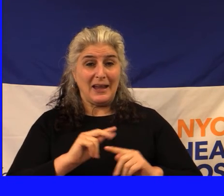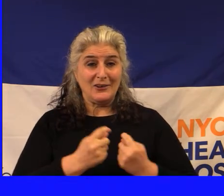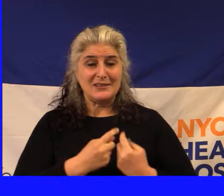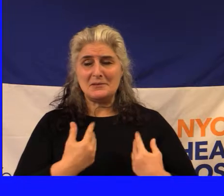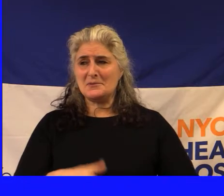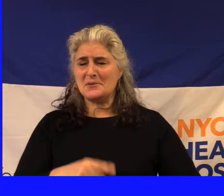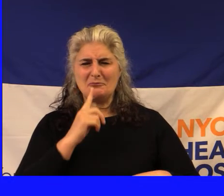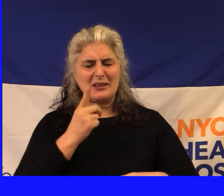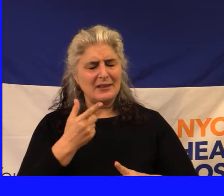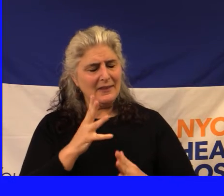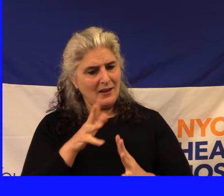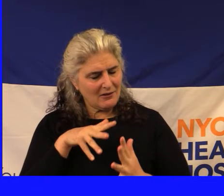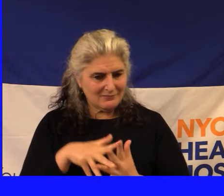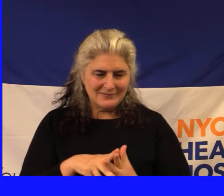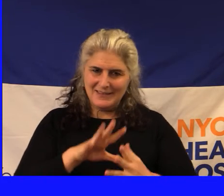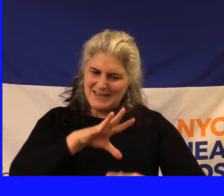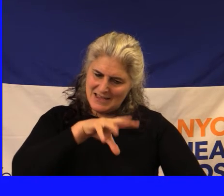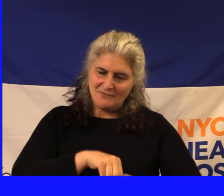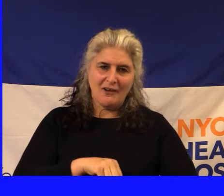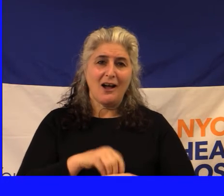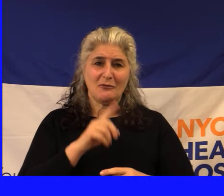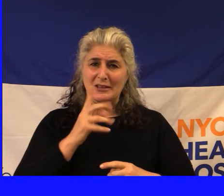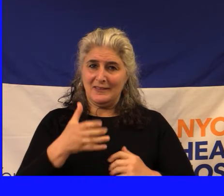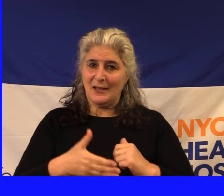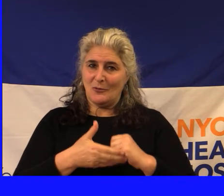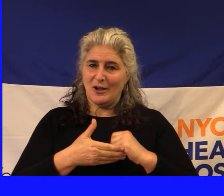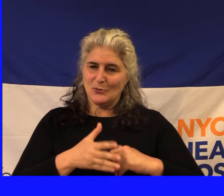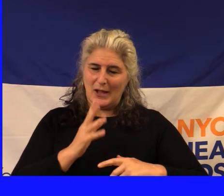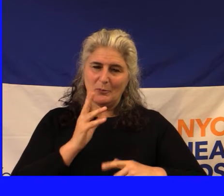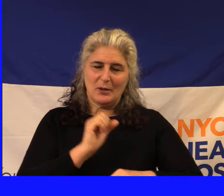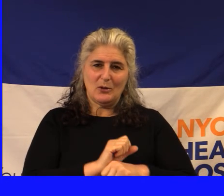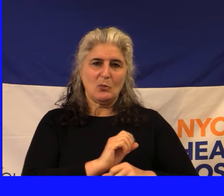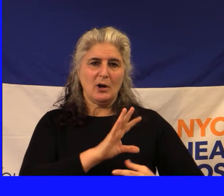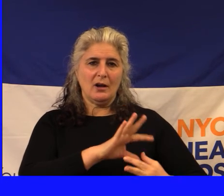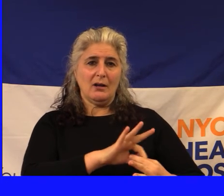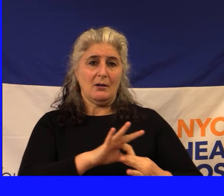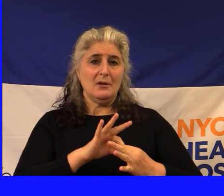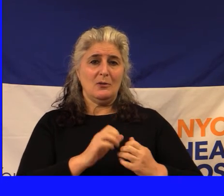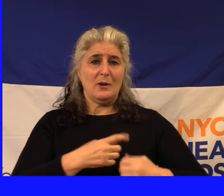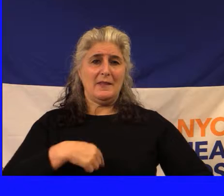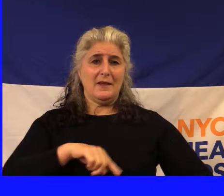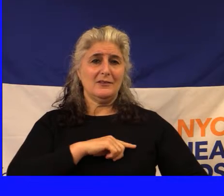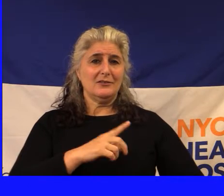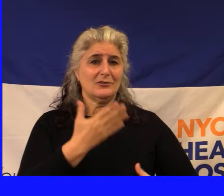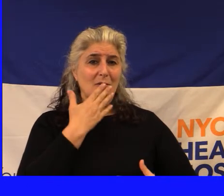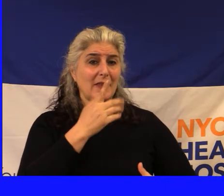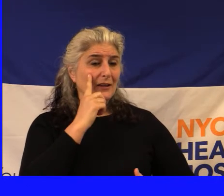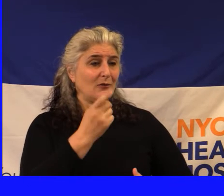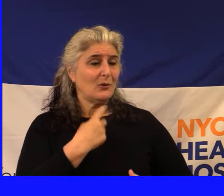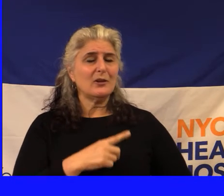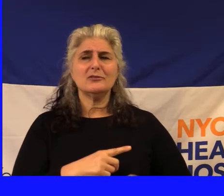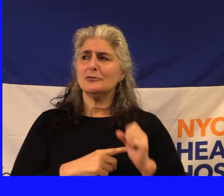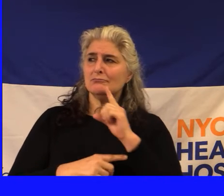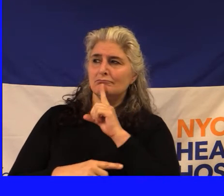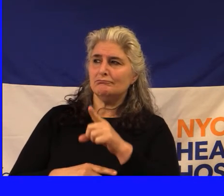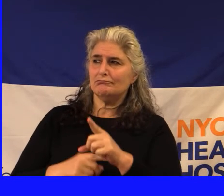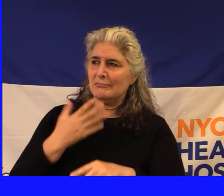to be a part of this. So thanks for that question. Thank you. Appreciate it.